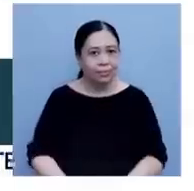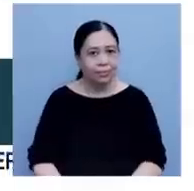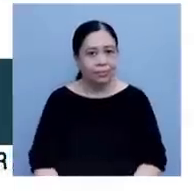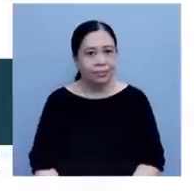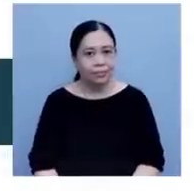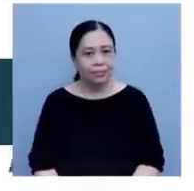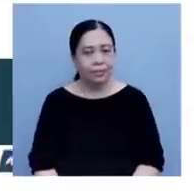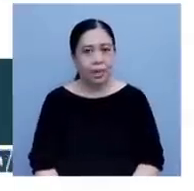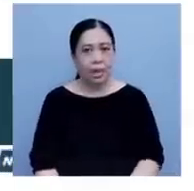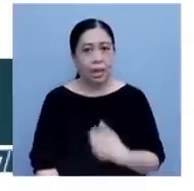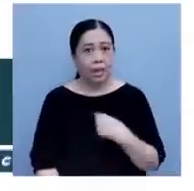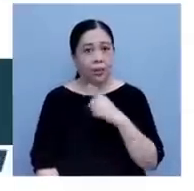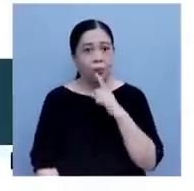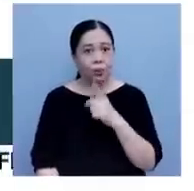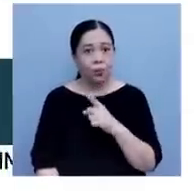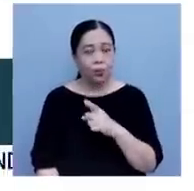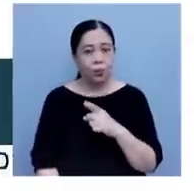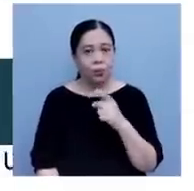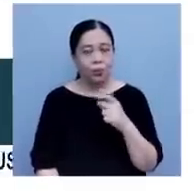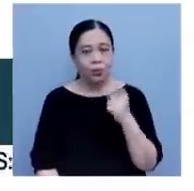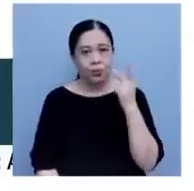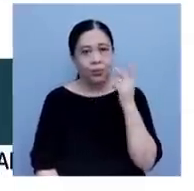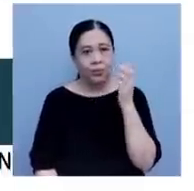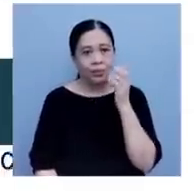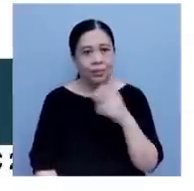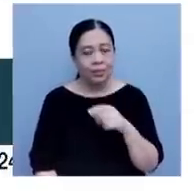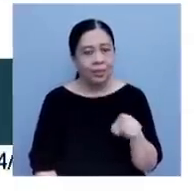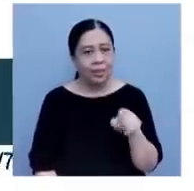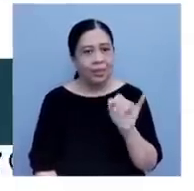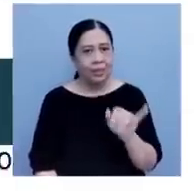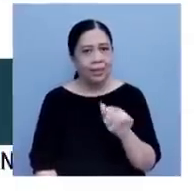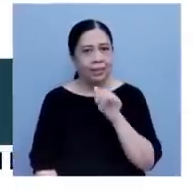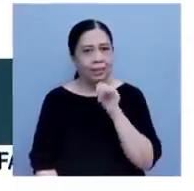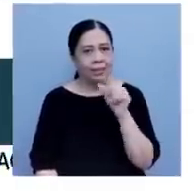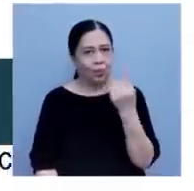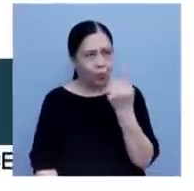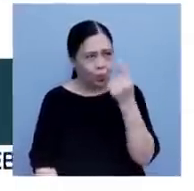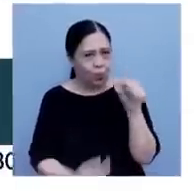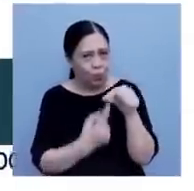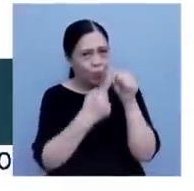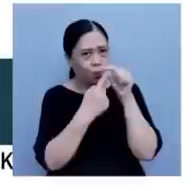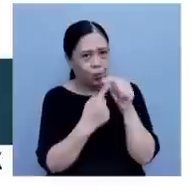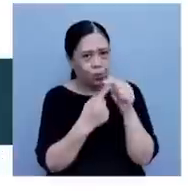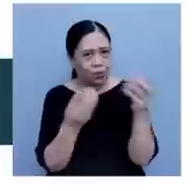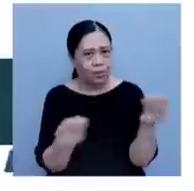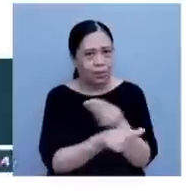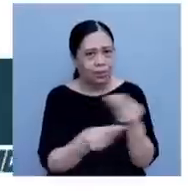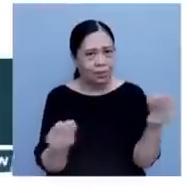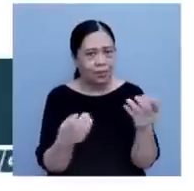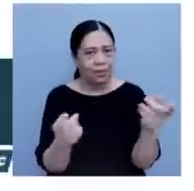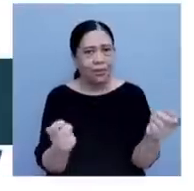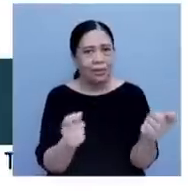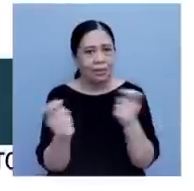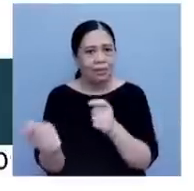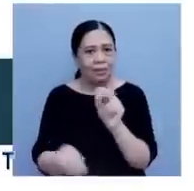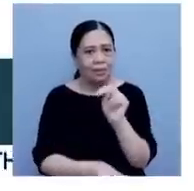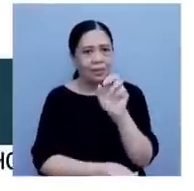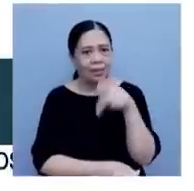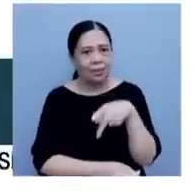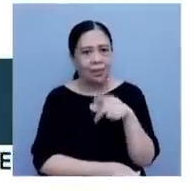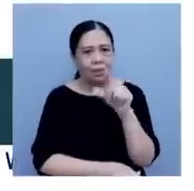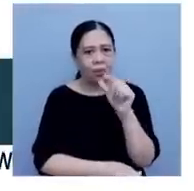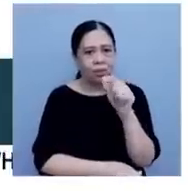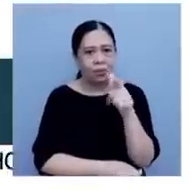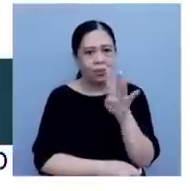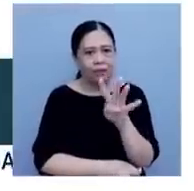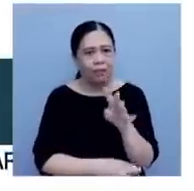And I assure you, Carmina, that is not the only kind of interagency transfer in the NEP 2024. There